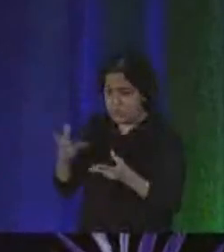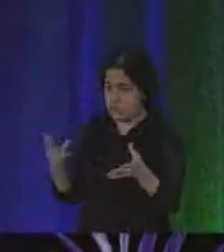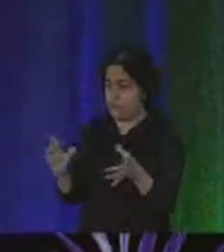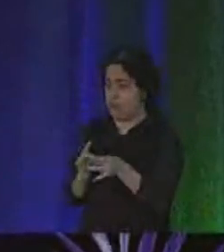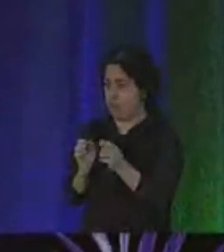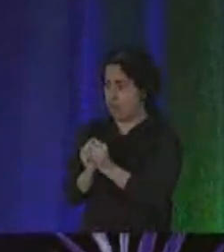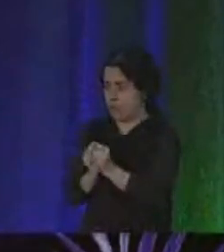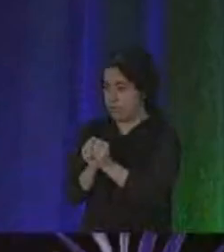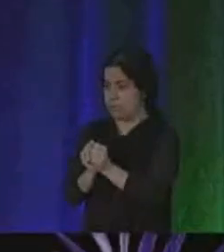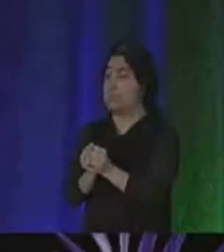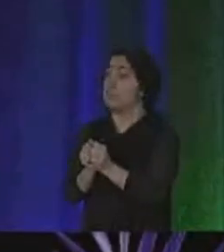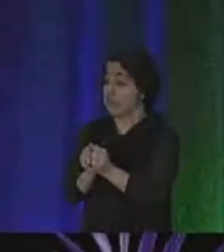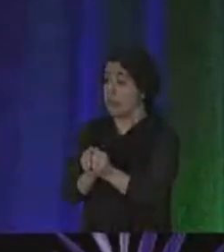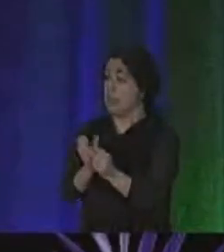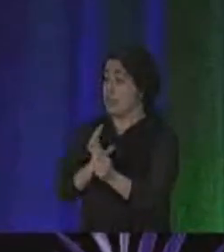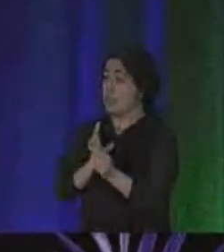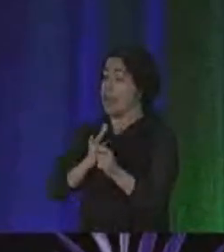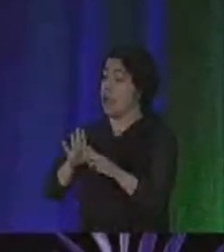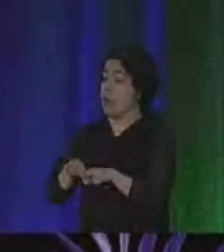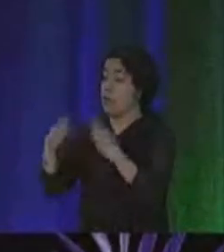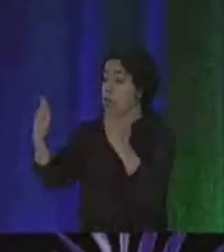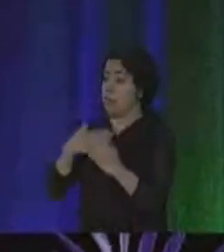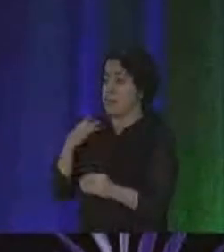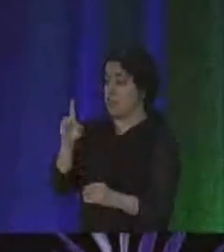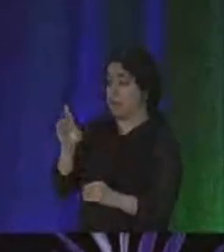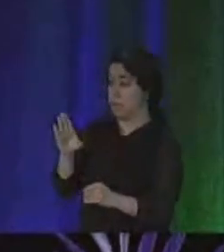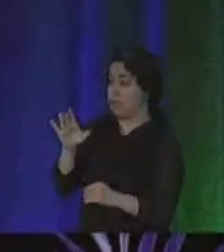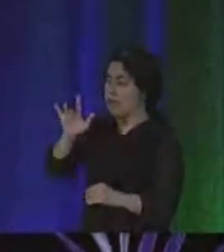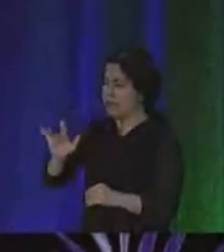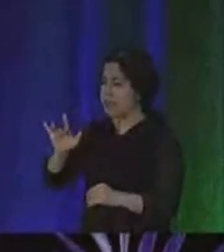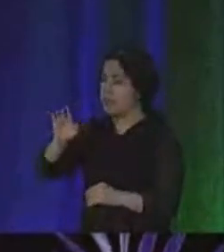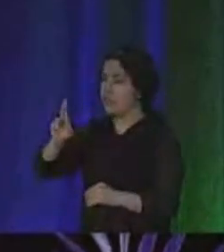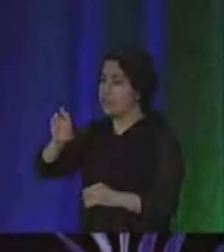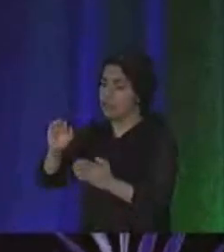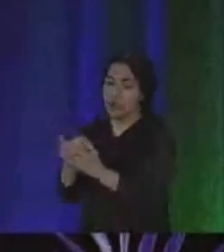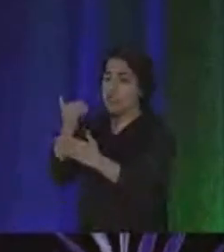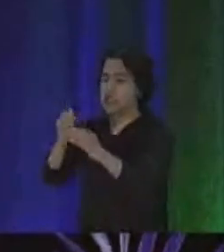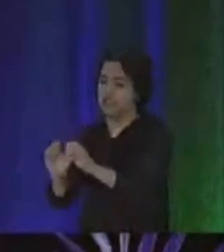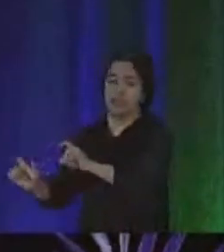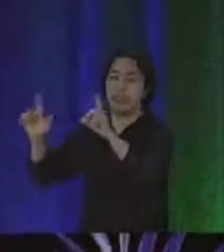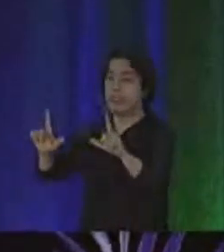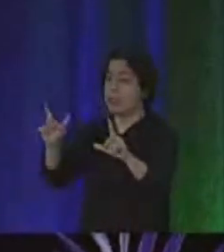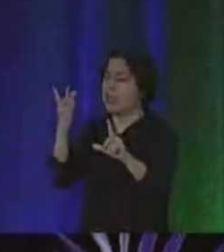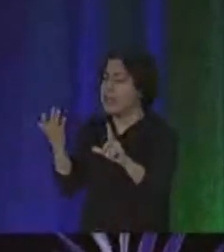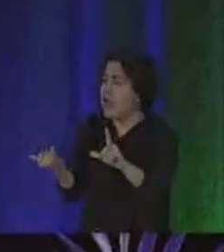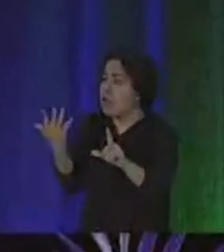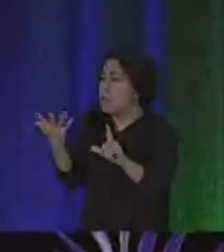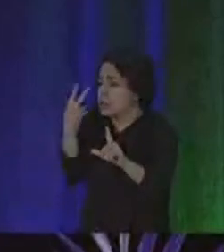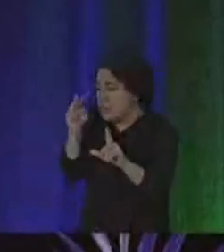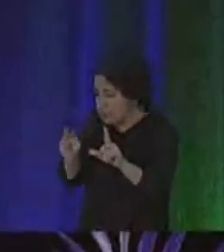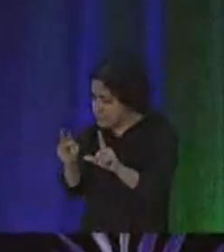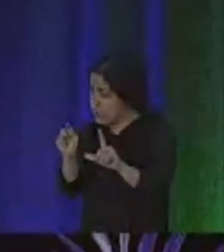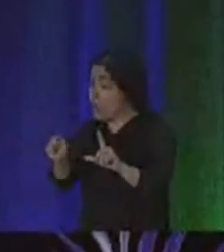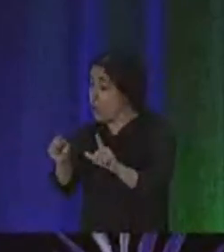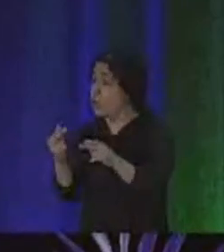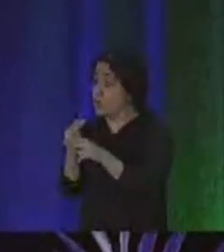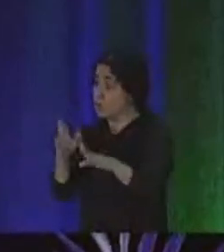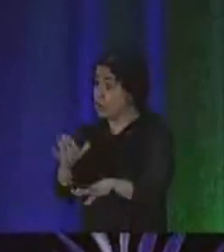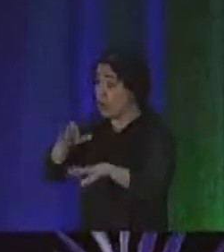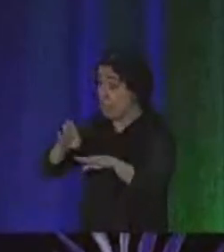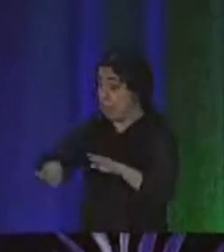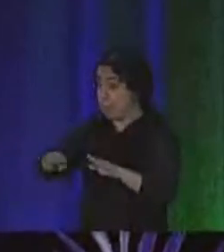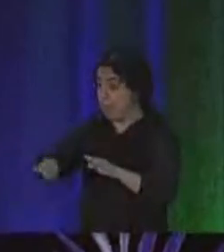So I'm going to open up my database right here, click refresh, and let's take a look at what we have. We have a user right here at the bottom.